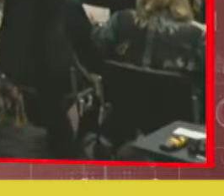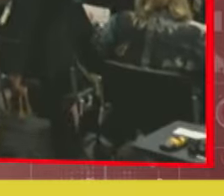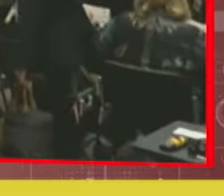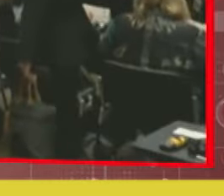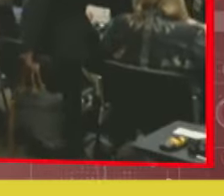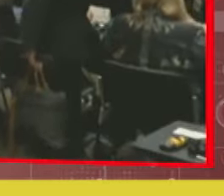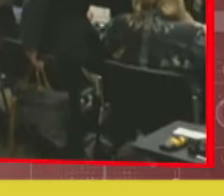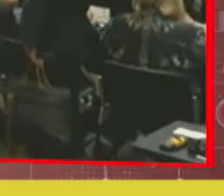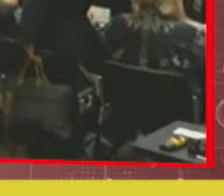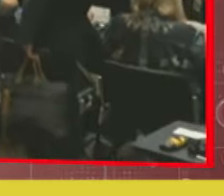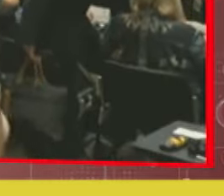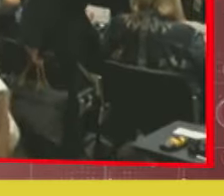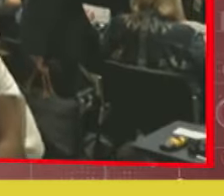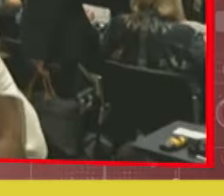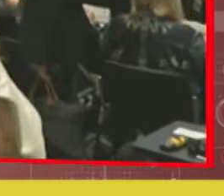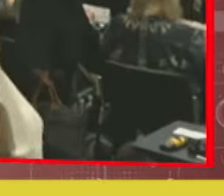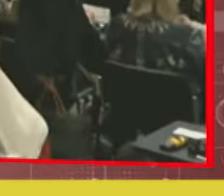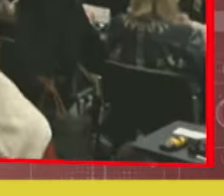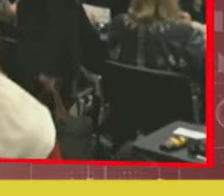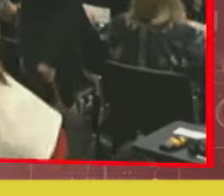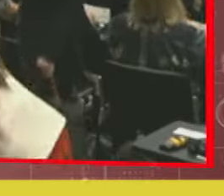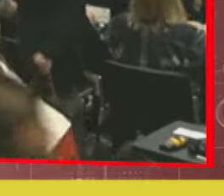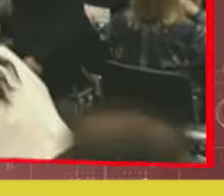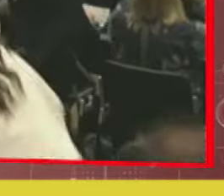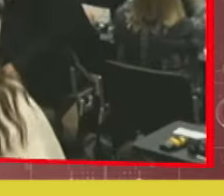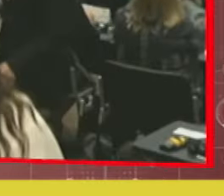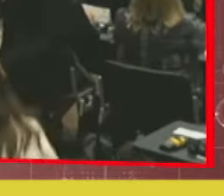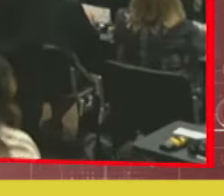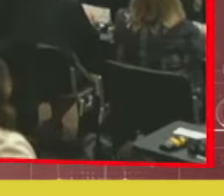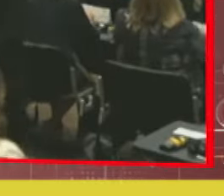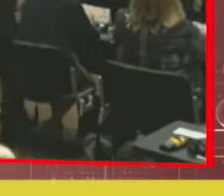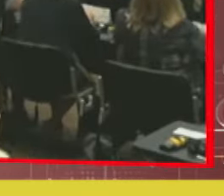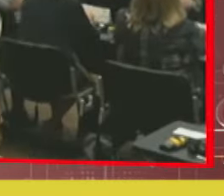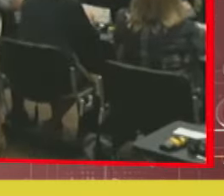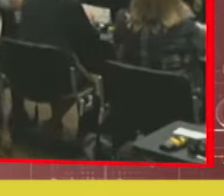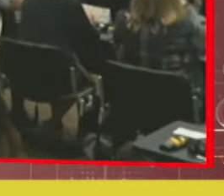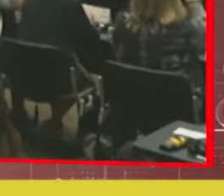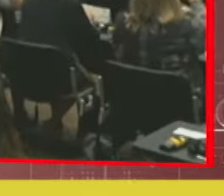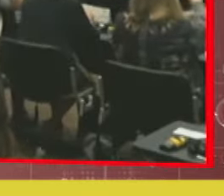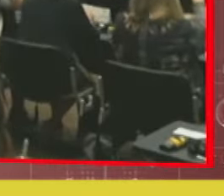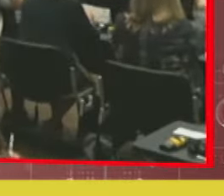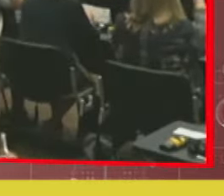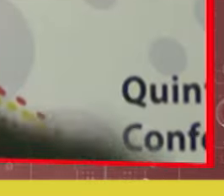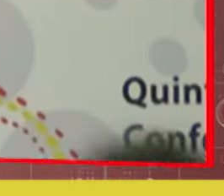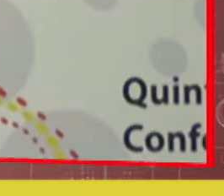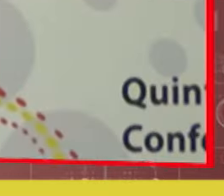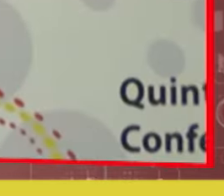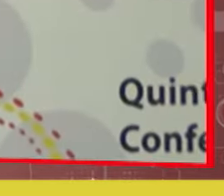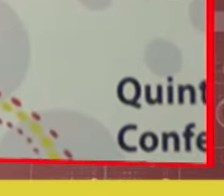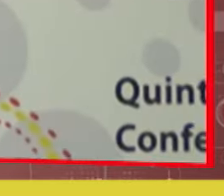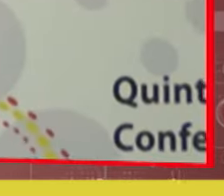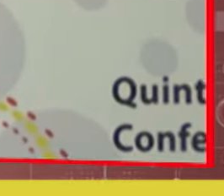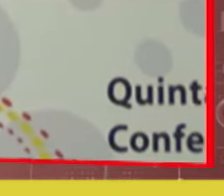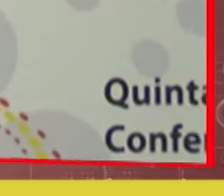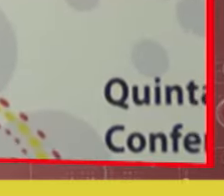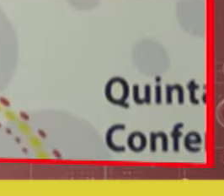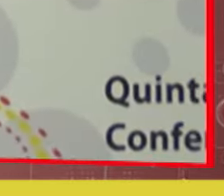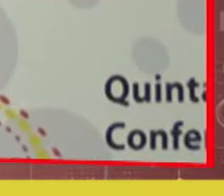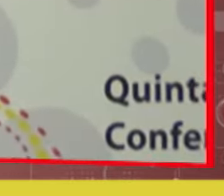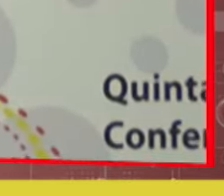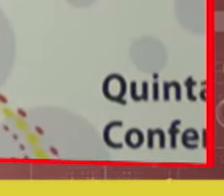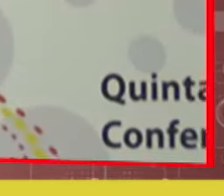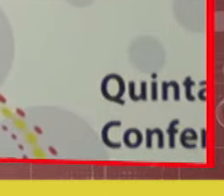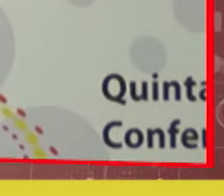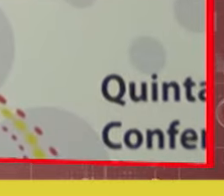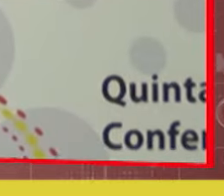plan were made by them. They were the protagonists, but additionally, the system of resources, the taking decision system is